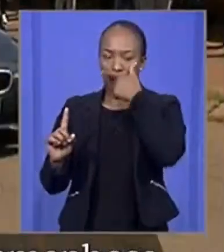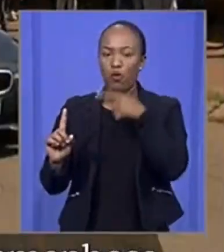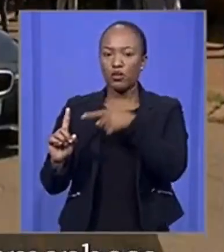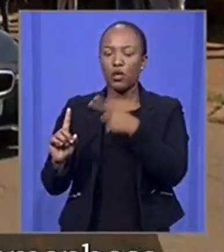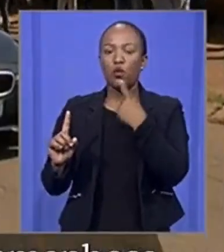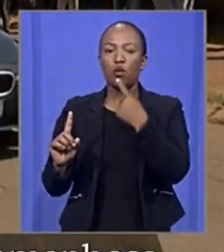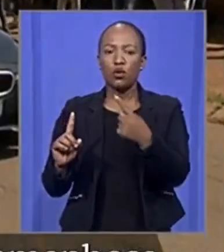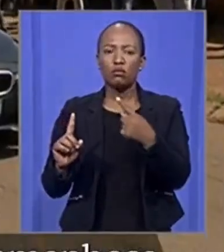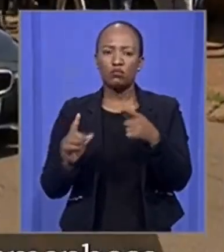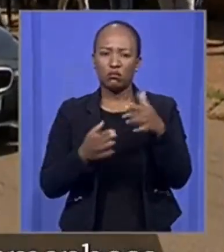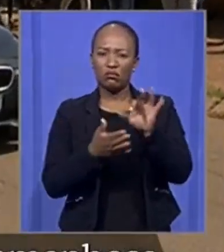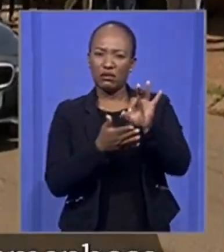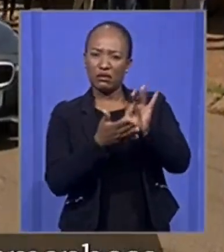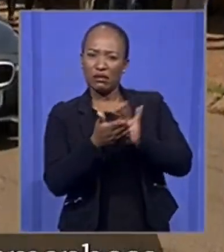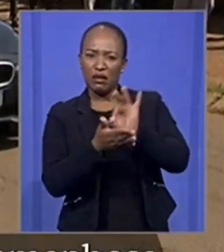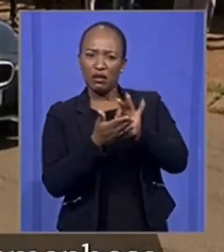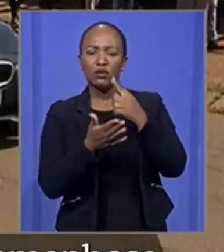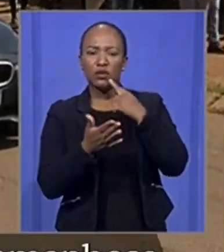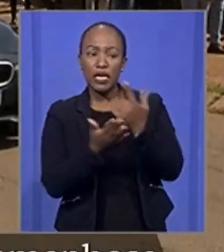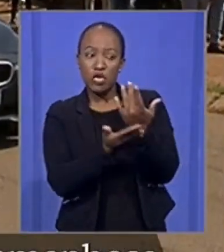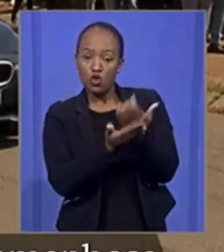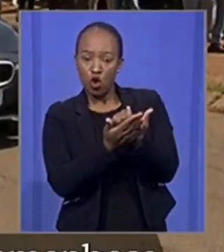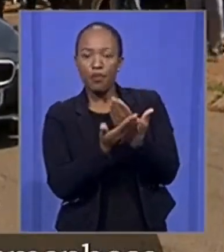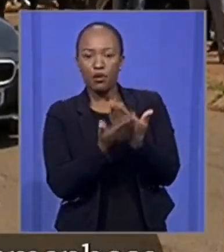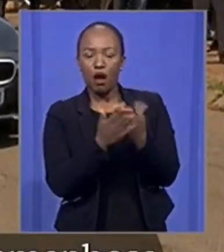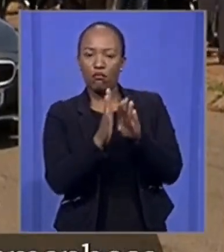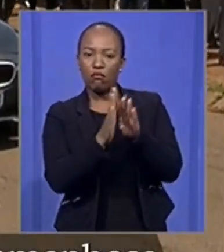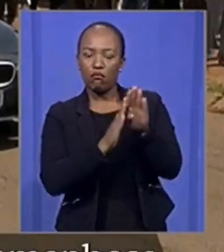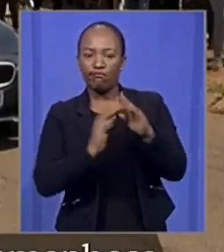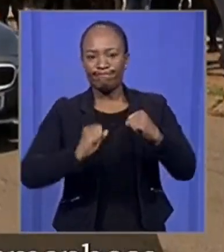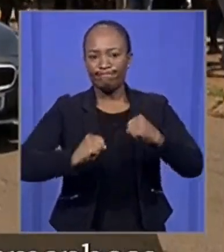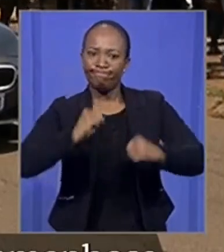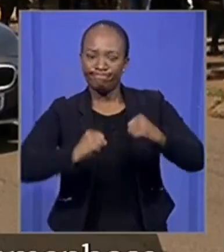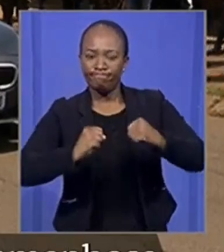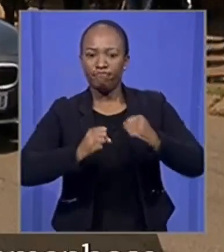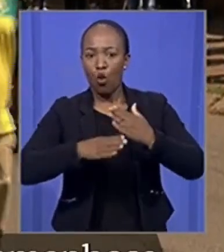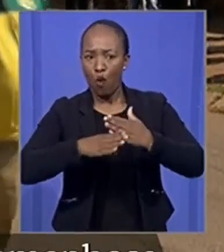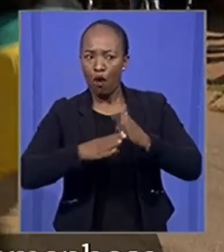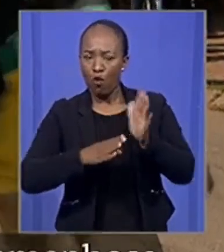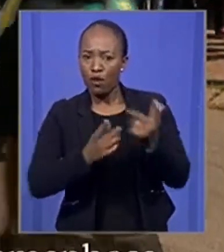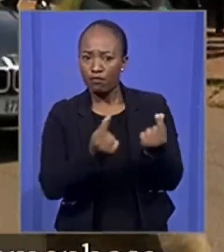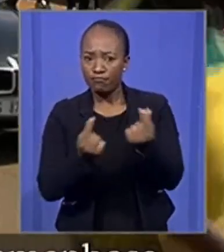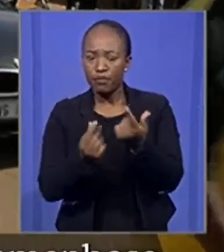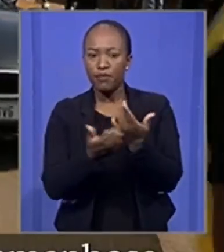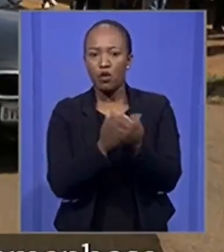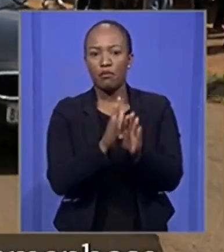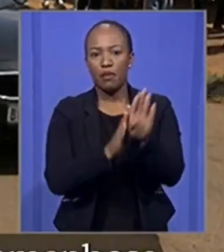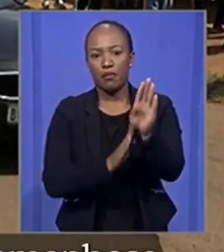hore dikgetho di tlilo tlisa botsitso, mesebetsi hammoho le kgolo ya moruo.